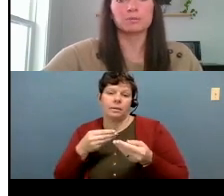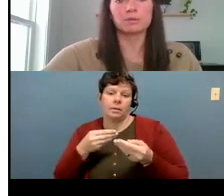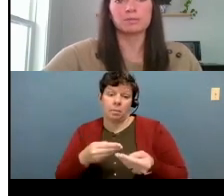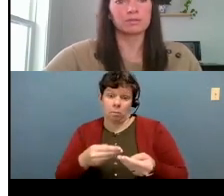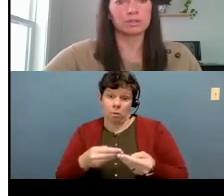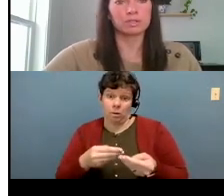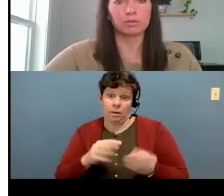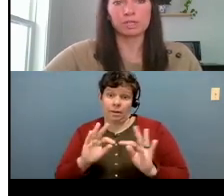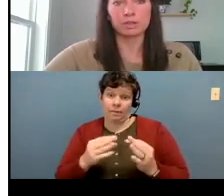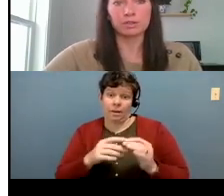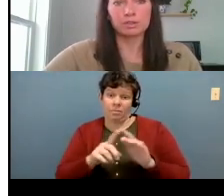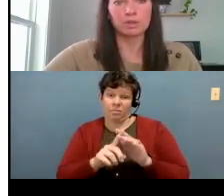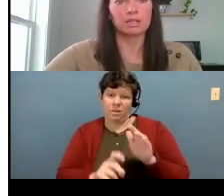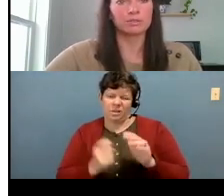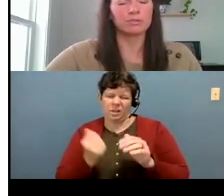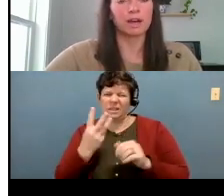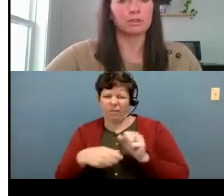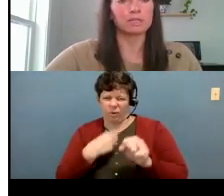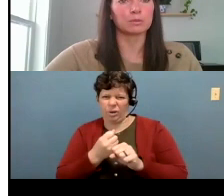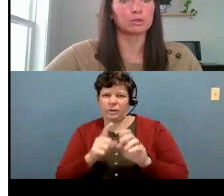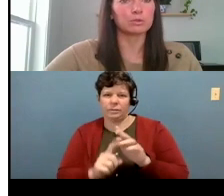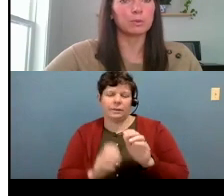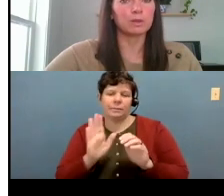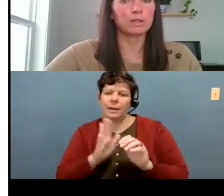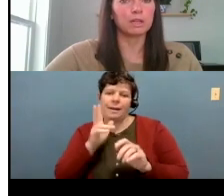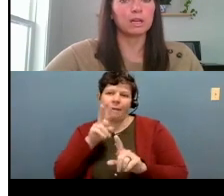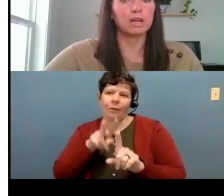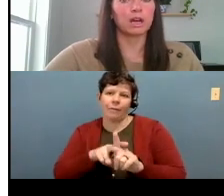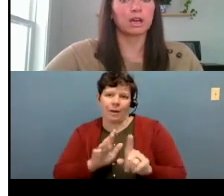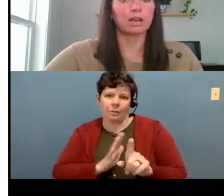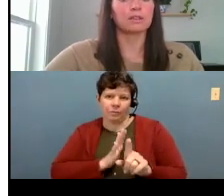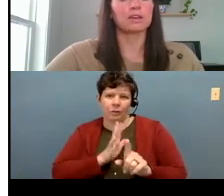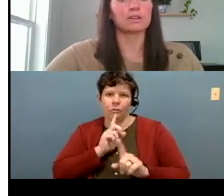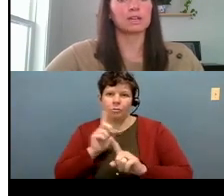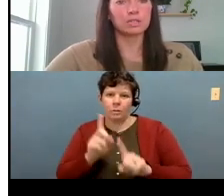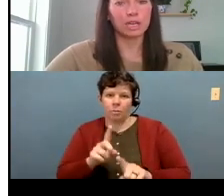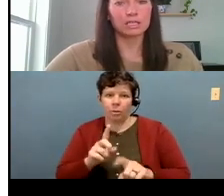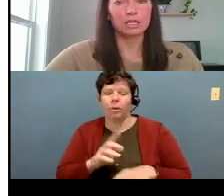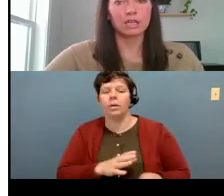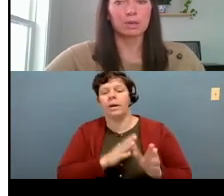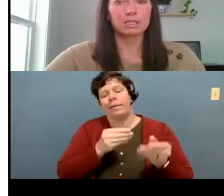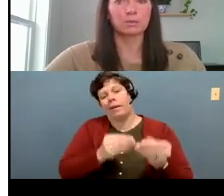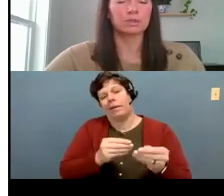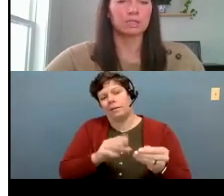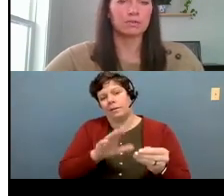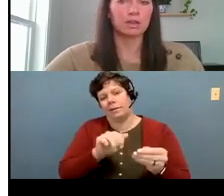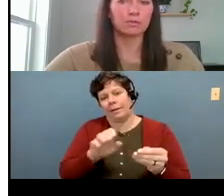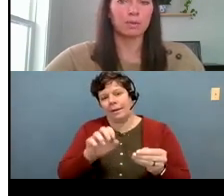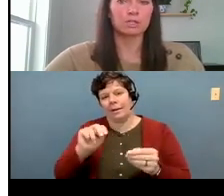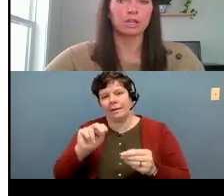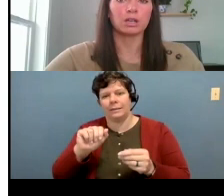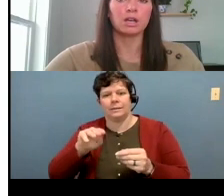who had been missing for several years, but had never filed a missing person report. And they entered the case into NamUs, and we received